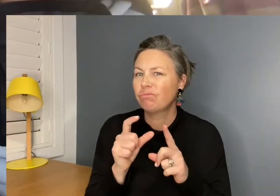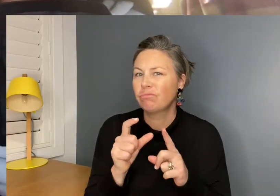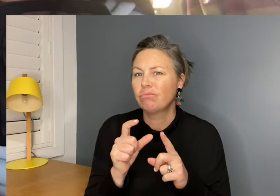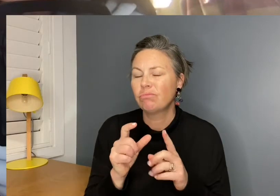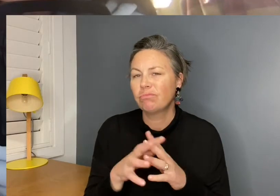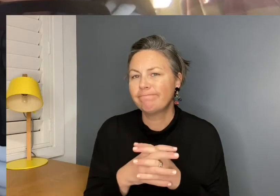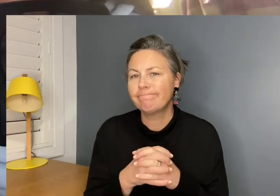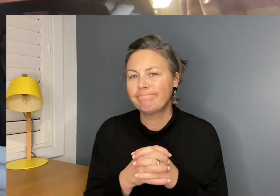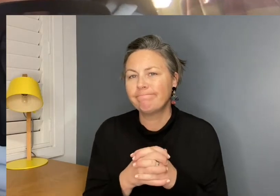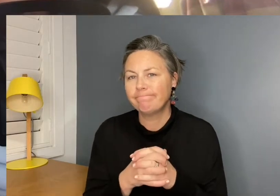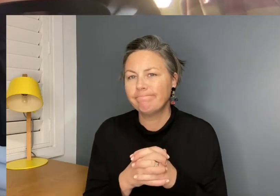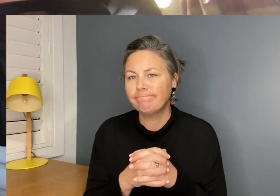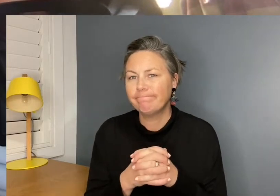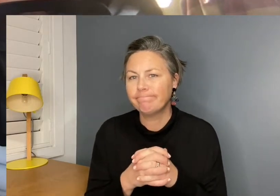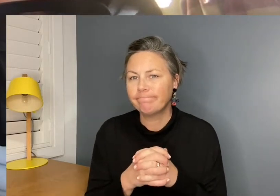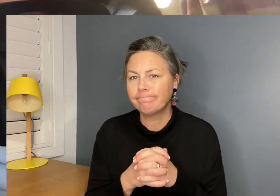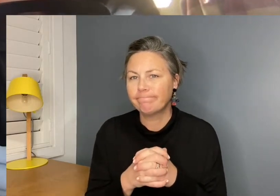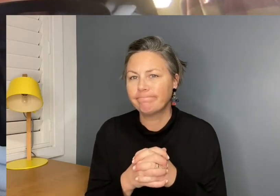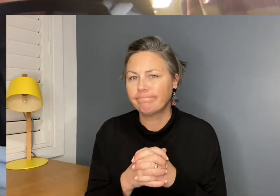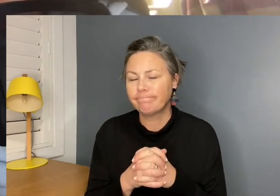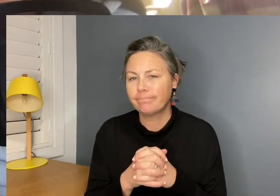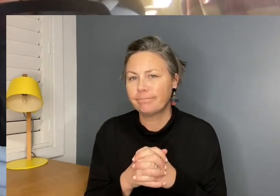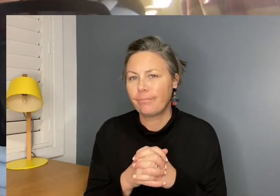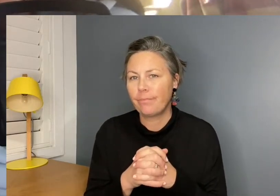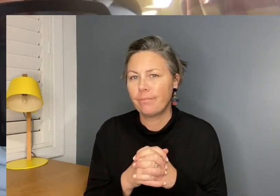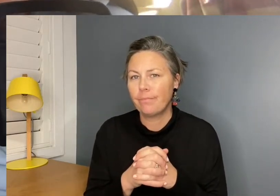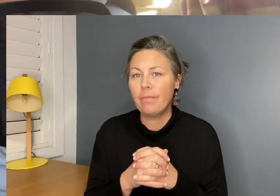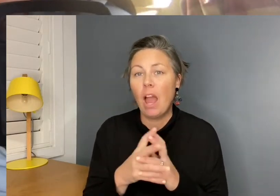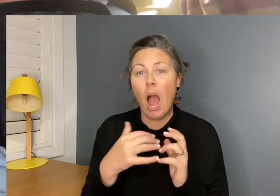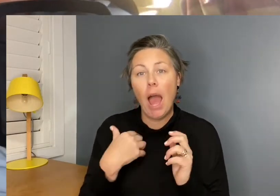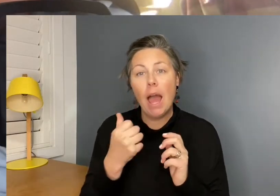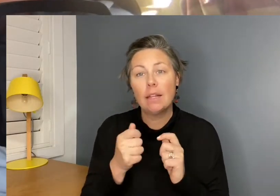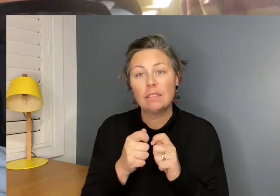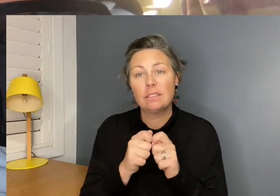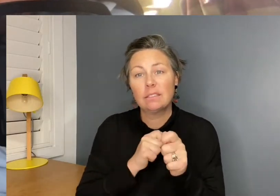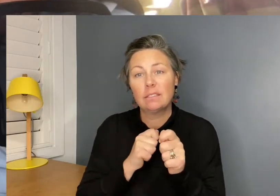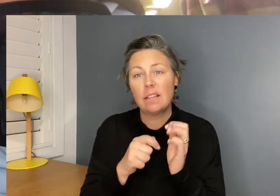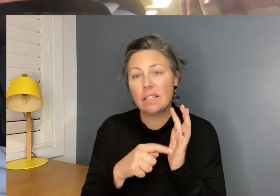Oh, that was we had a bit of a rough start. I mean, Yeah. as you know.